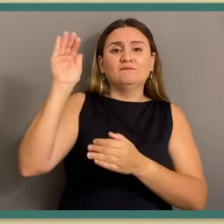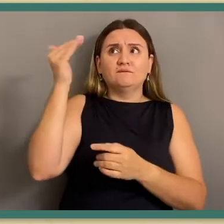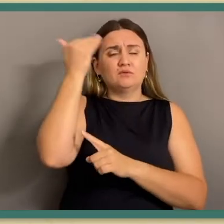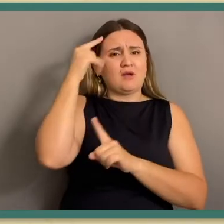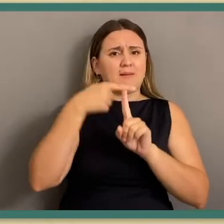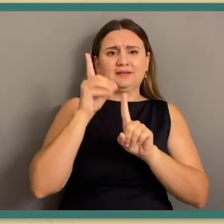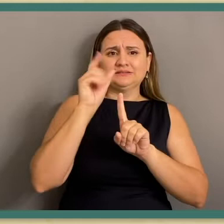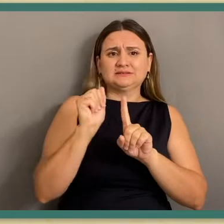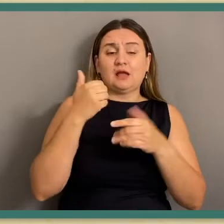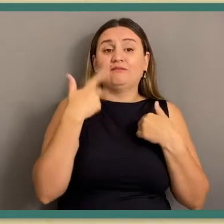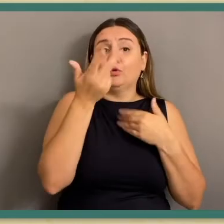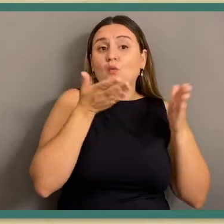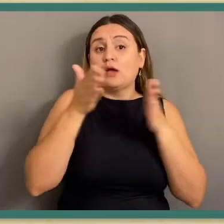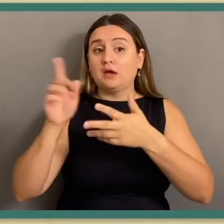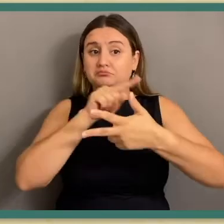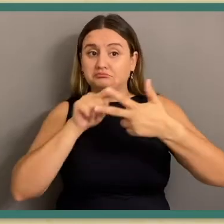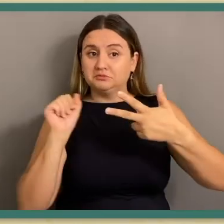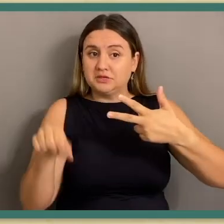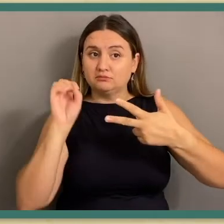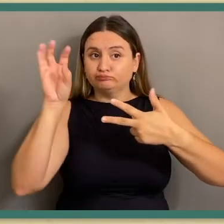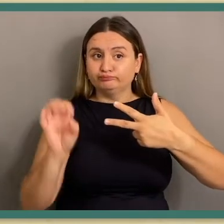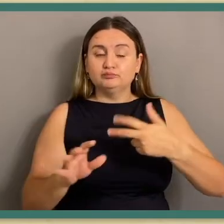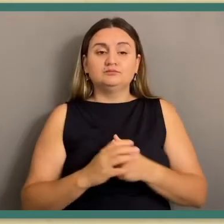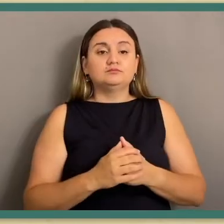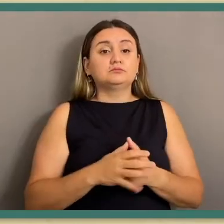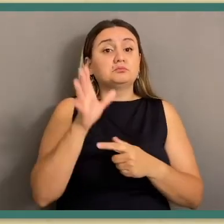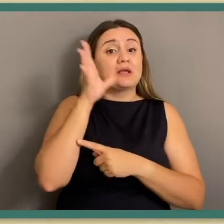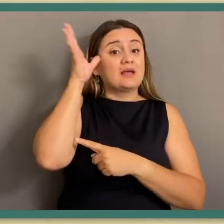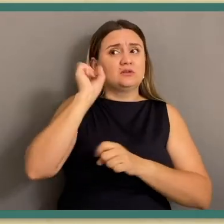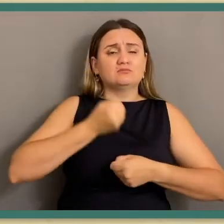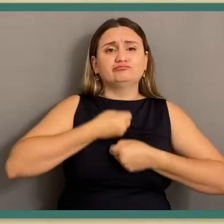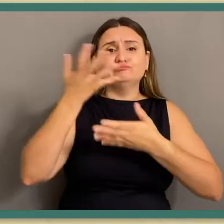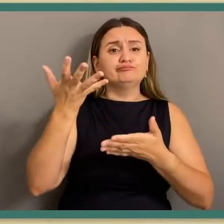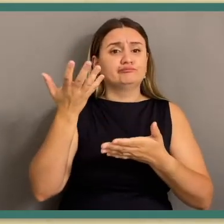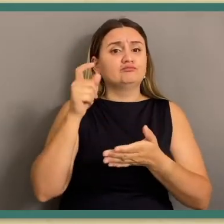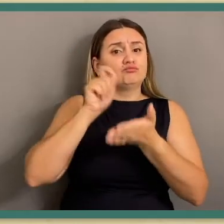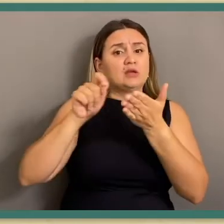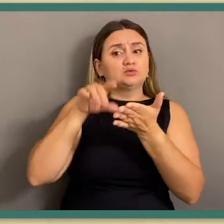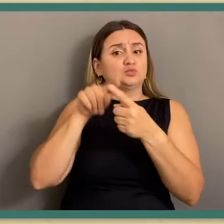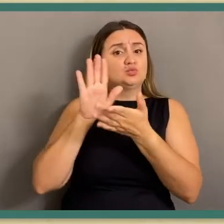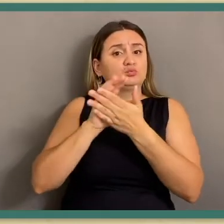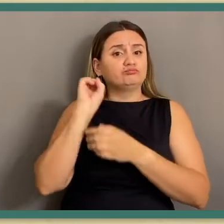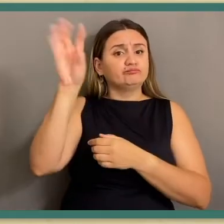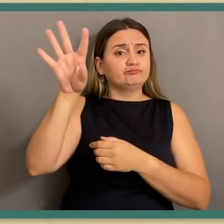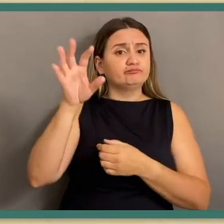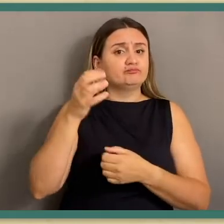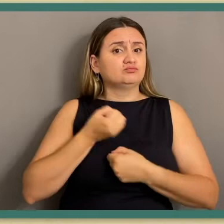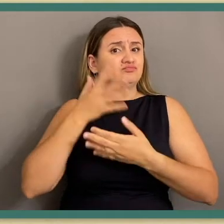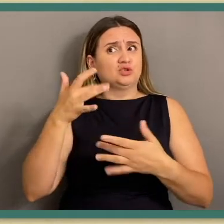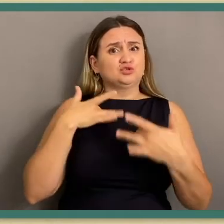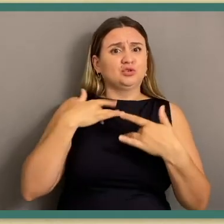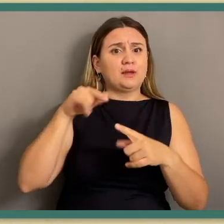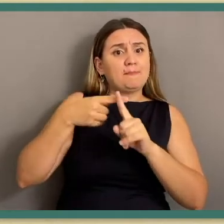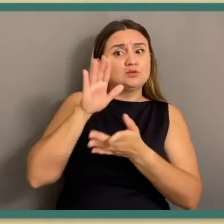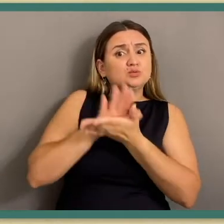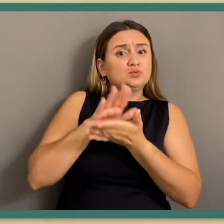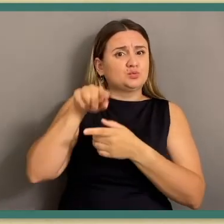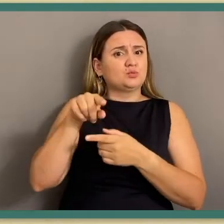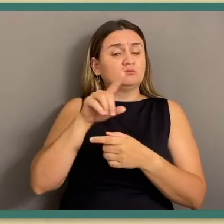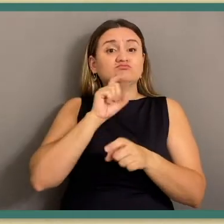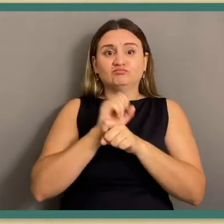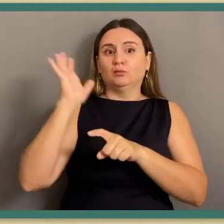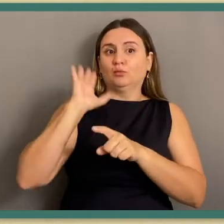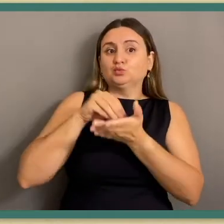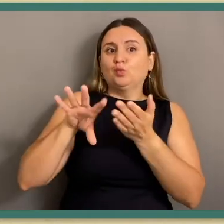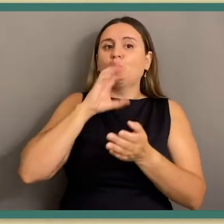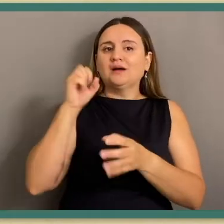had knowledge of the disability 3 different ways. 1. The parent expressed concern in writing to the school that the student was in